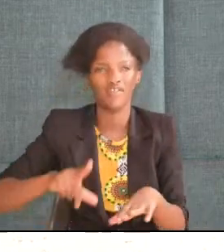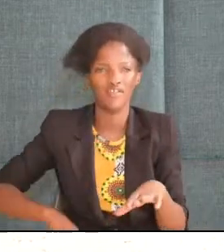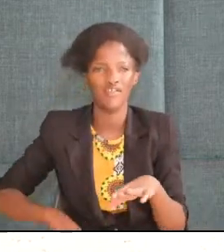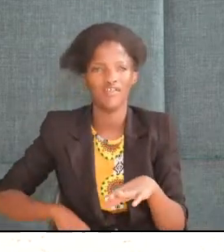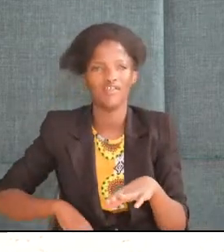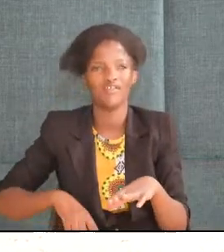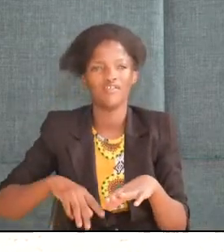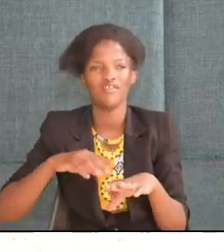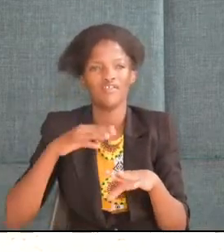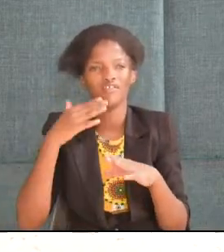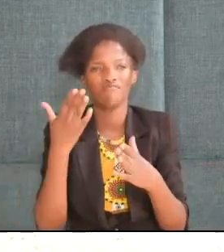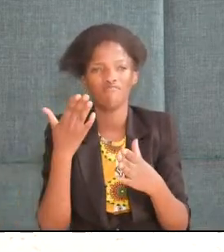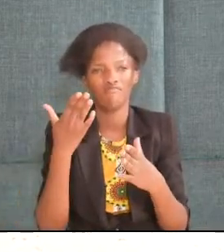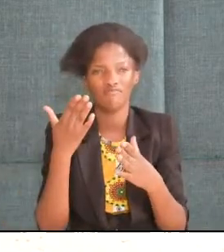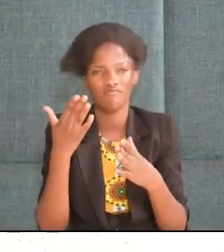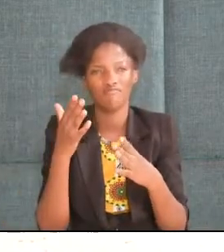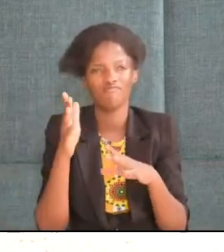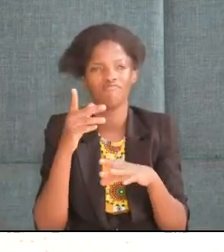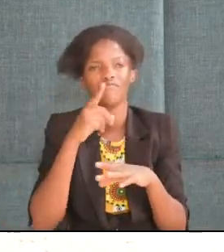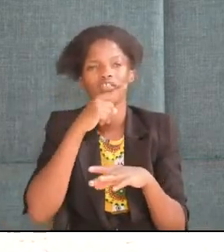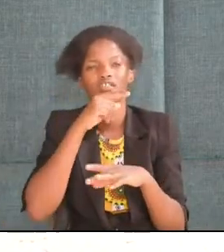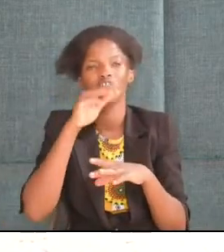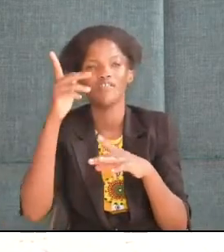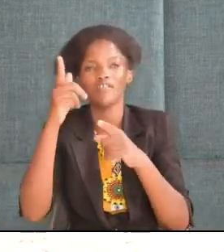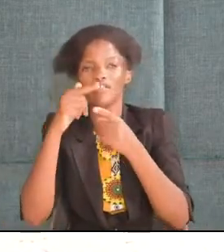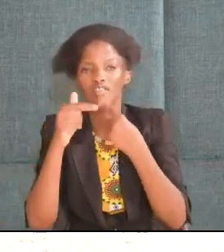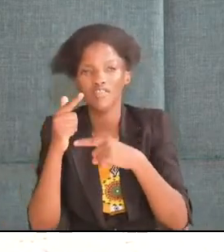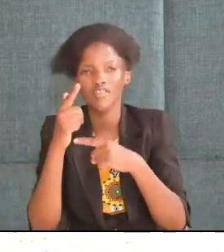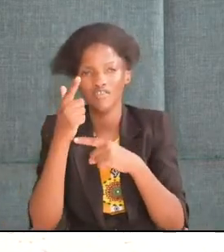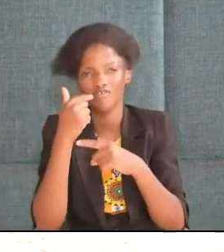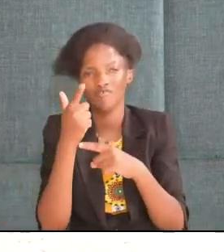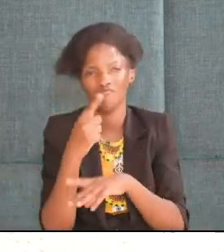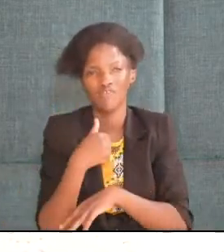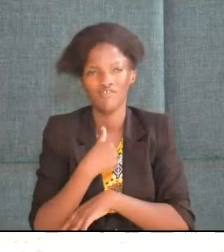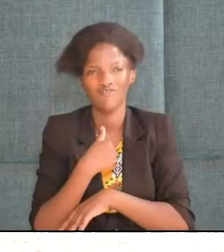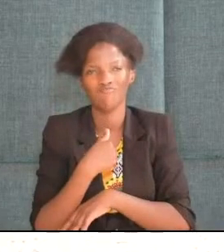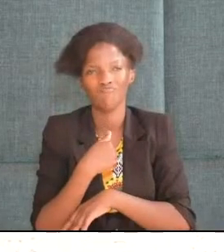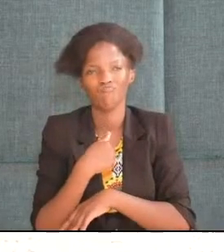have the armor of God, so he sold this one to me.